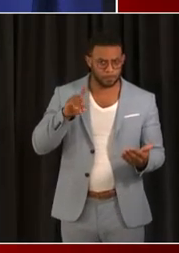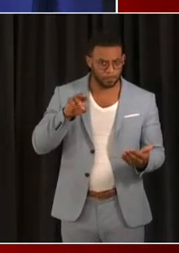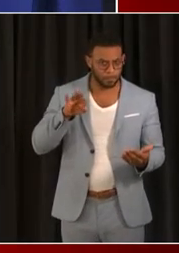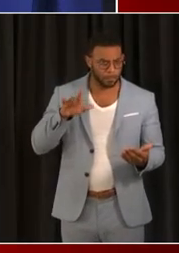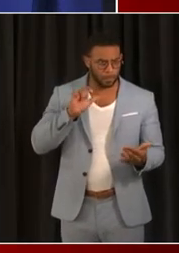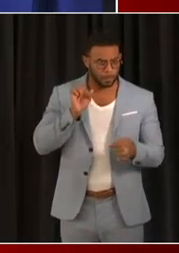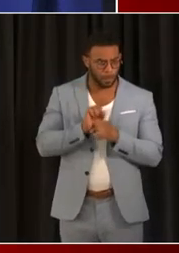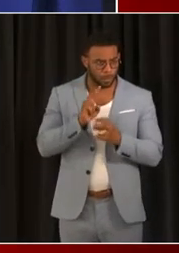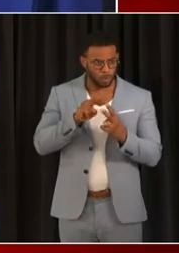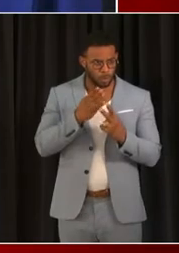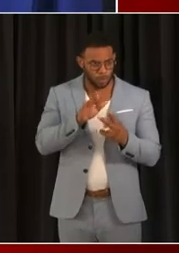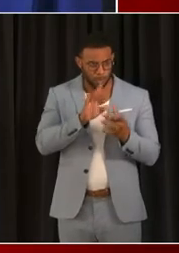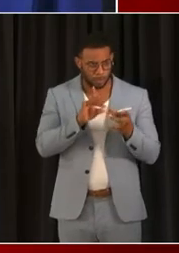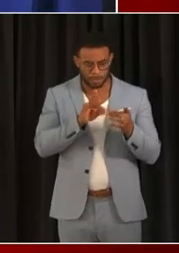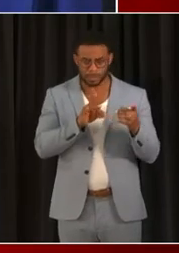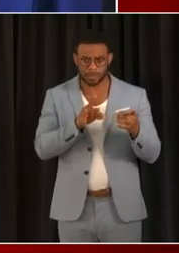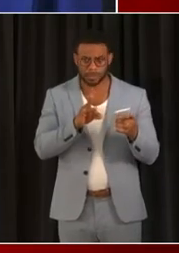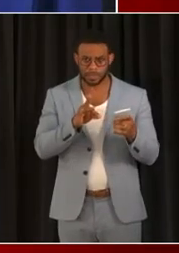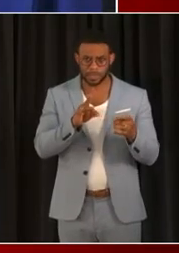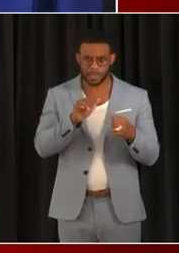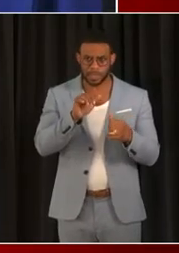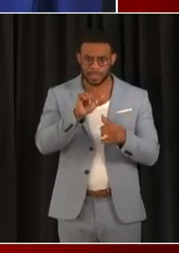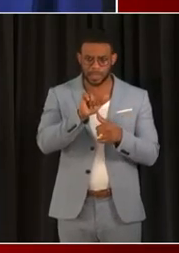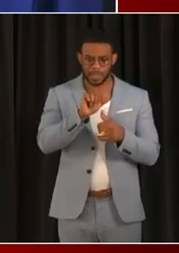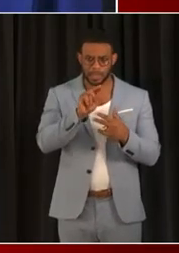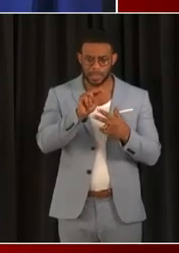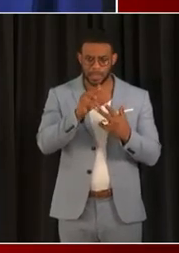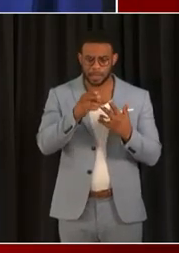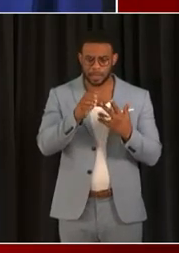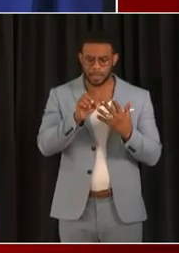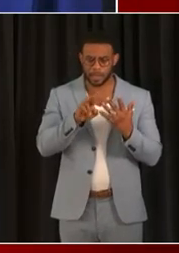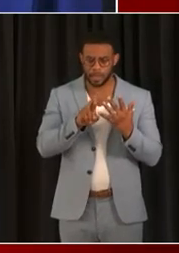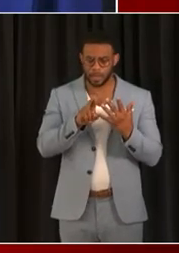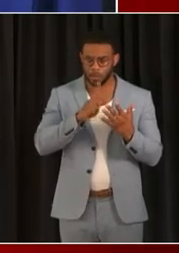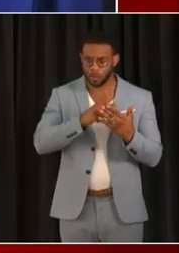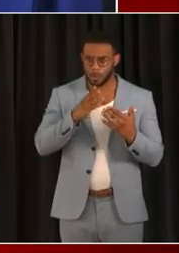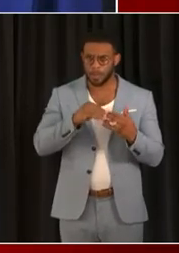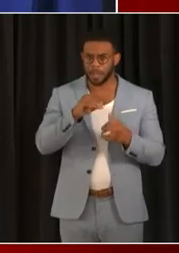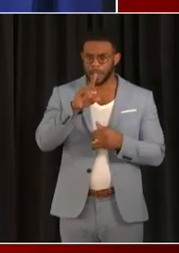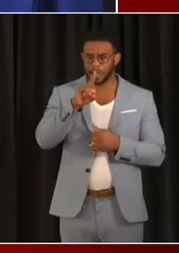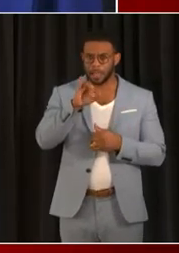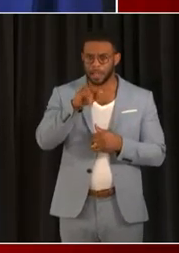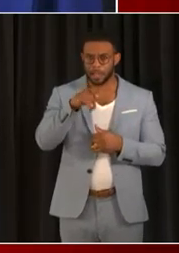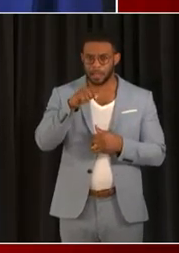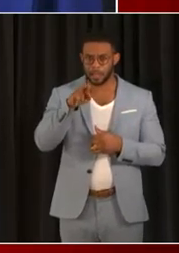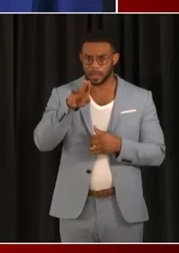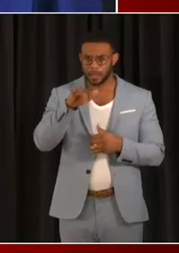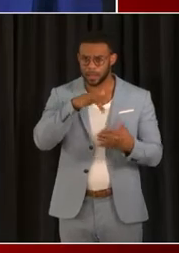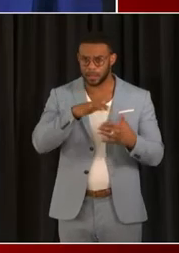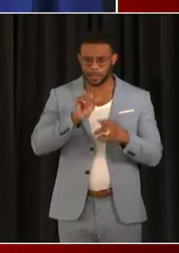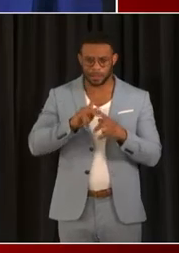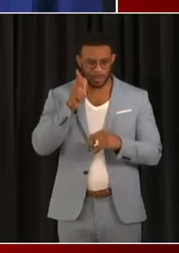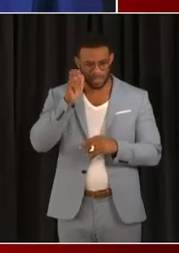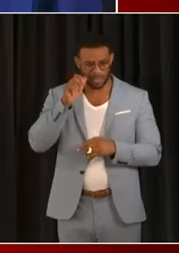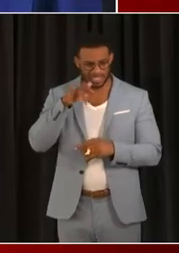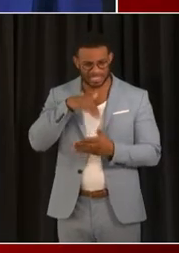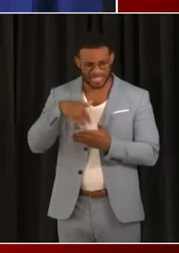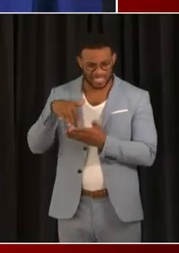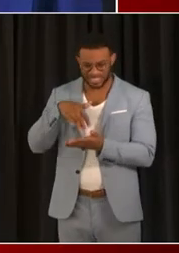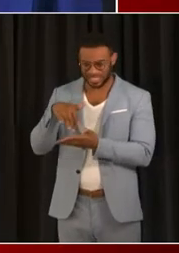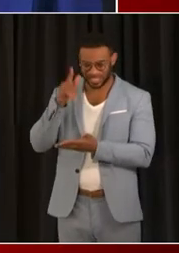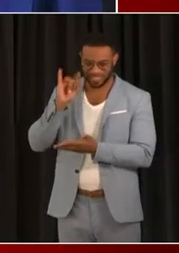working on two things that you mentioned, the Anchor program and the Disparity Study. A lot of times when people hear the word